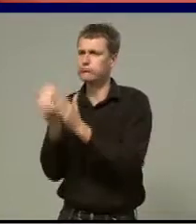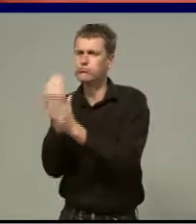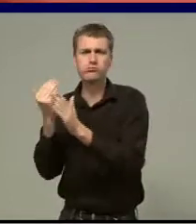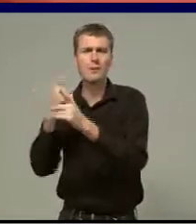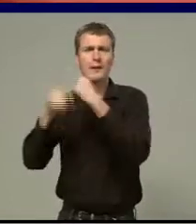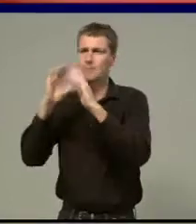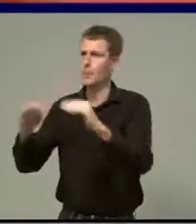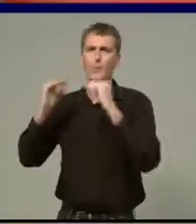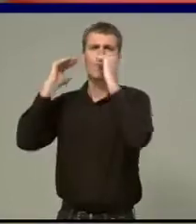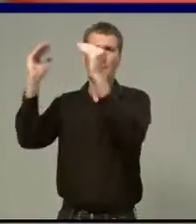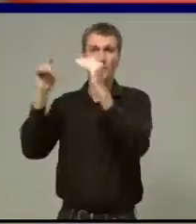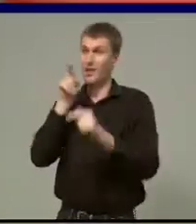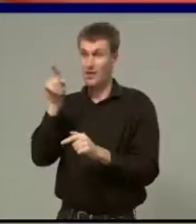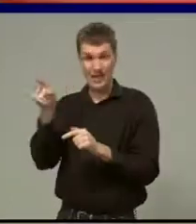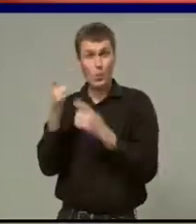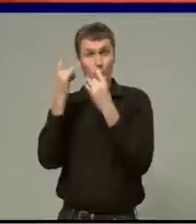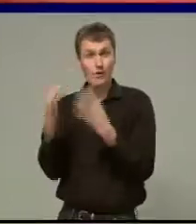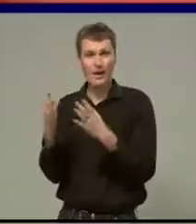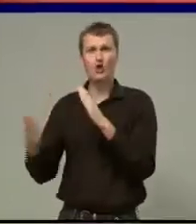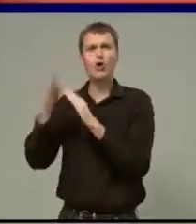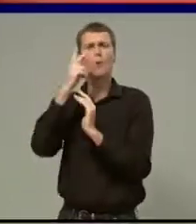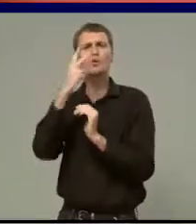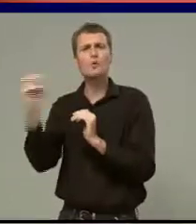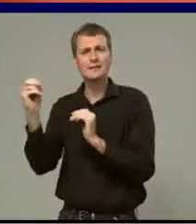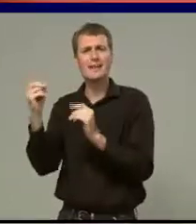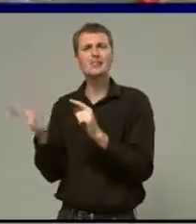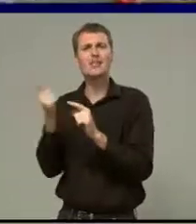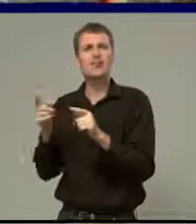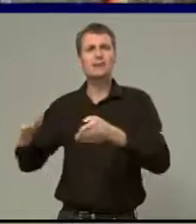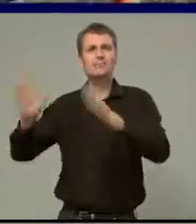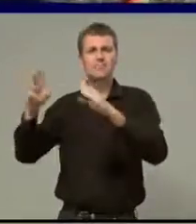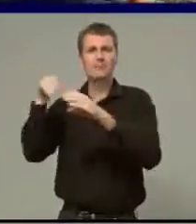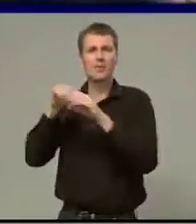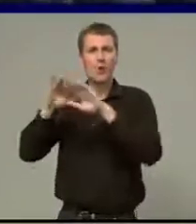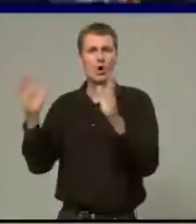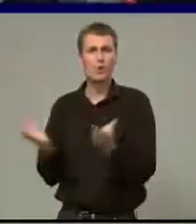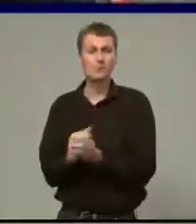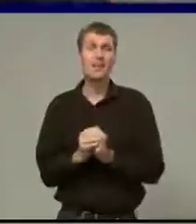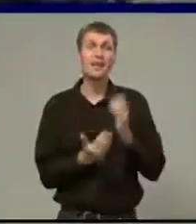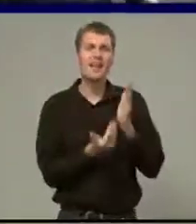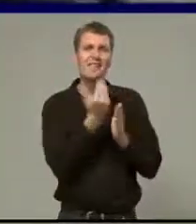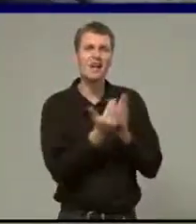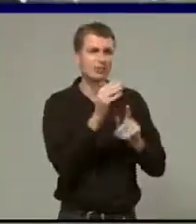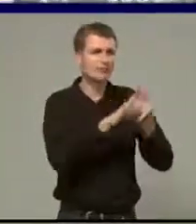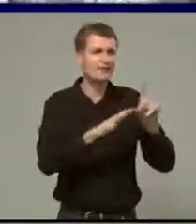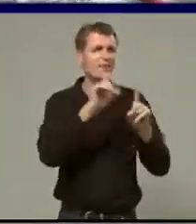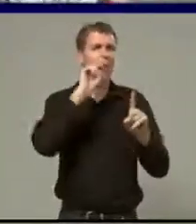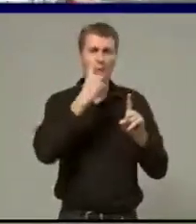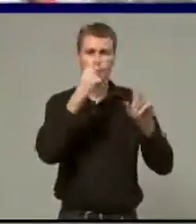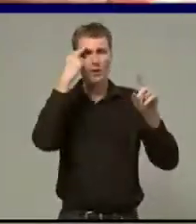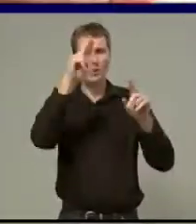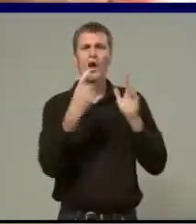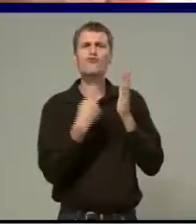Engineering, already ranked in the top 20 centres of engineering in the world. The innovation precinct will be called the Rutherford Science